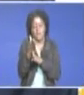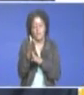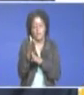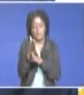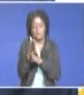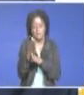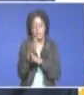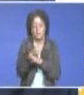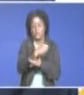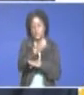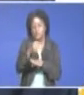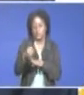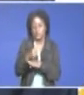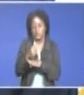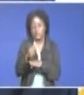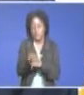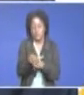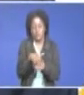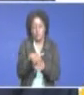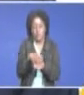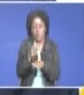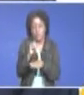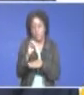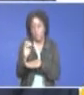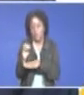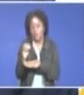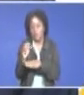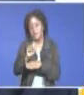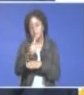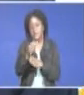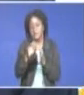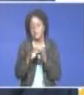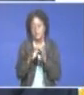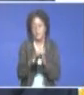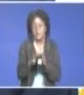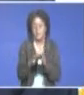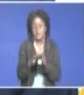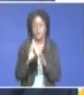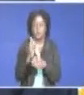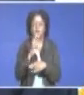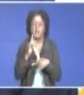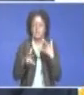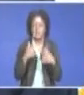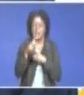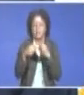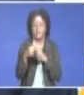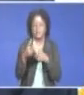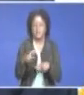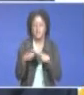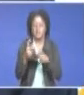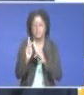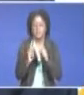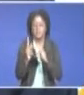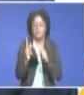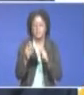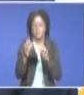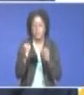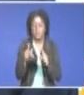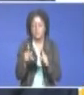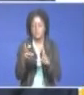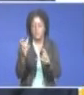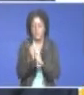is another feature that we're extremely excited about. The super slow-mo gives folks the chance to capture the moment as it